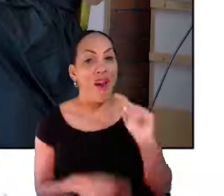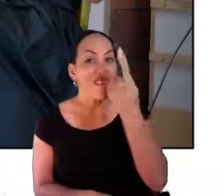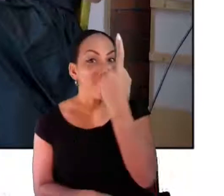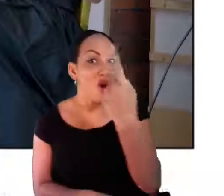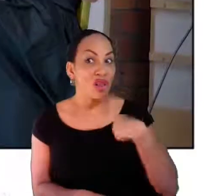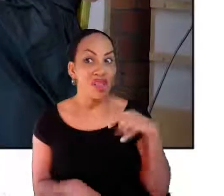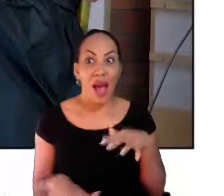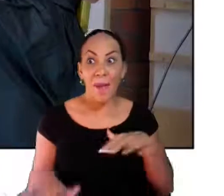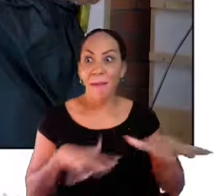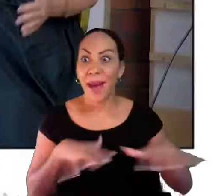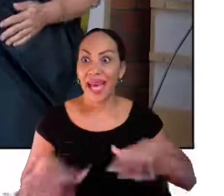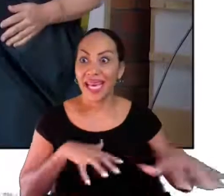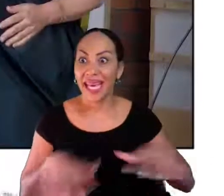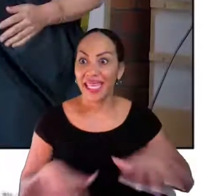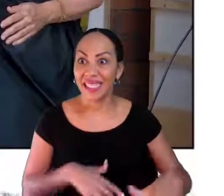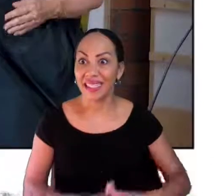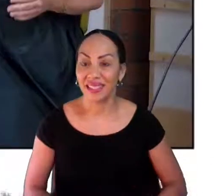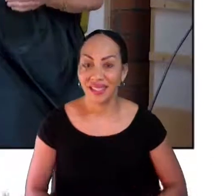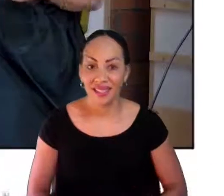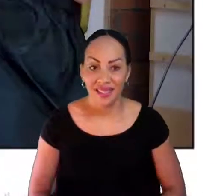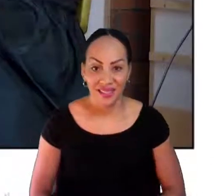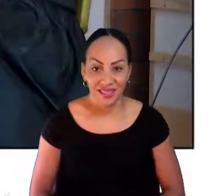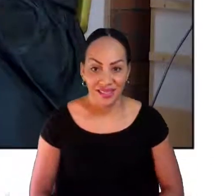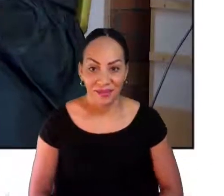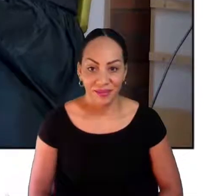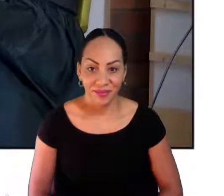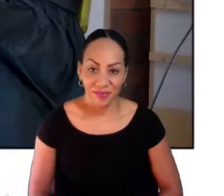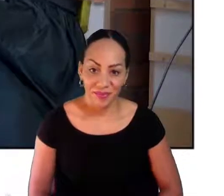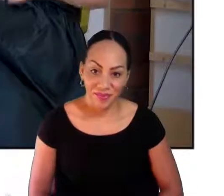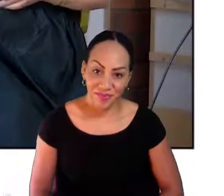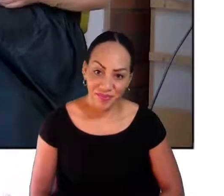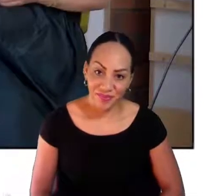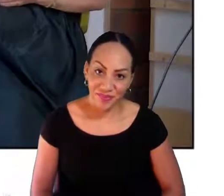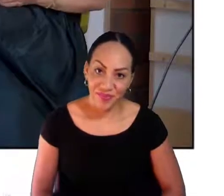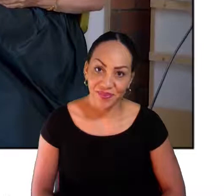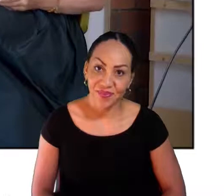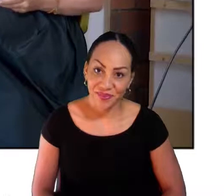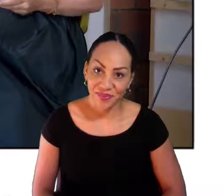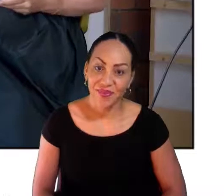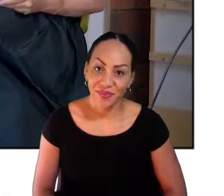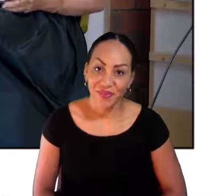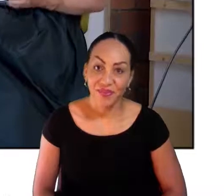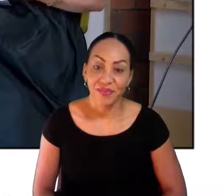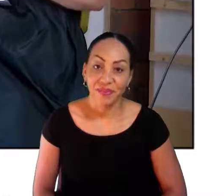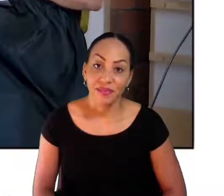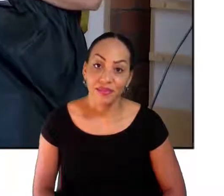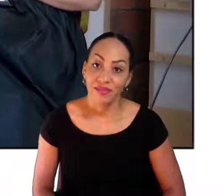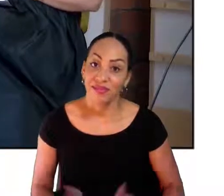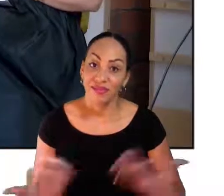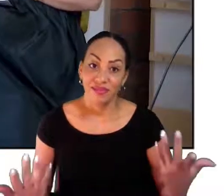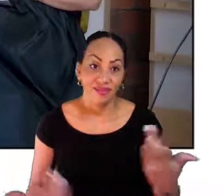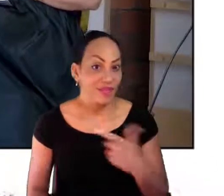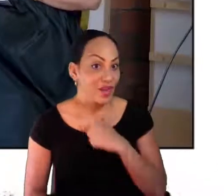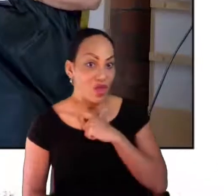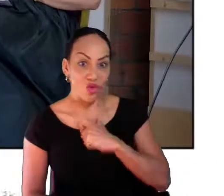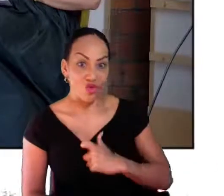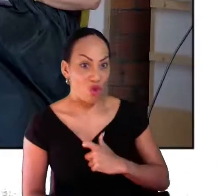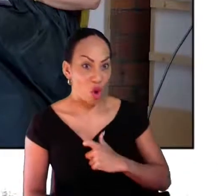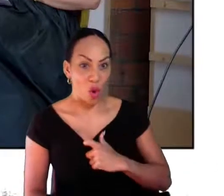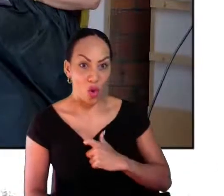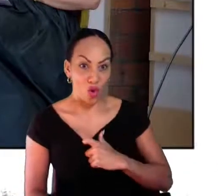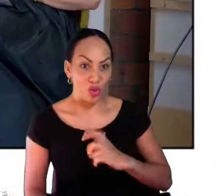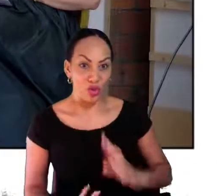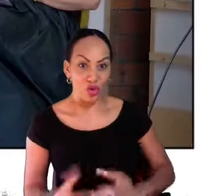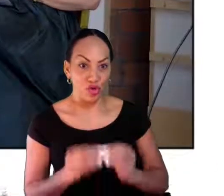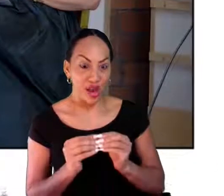job, big remit. Yes, yeah. I think, again, like it's testament to the way that the role was created and the way that the team was built,